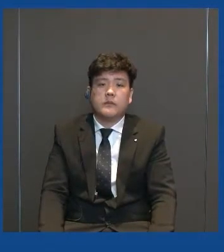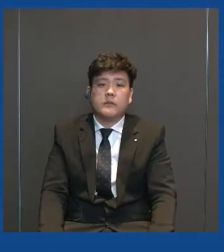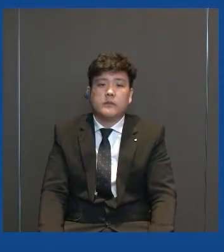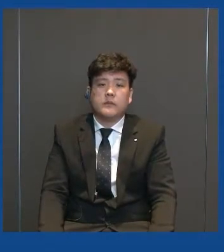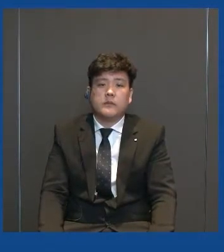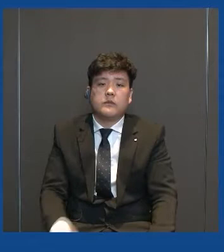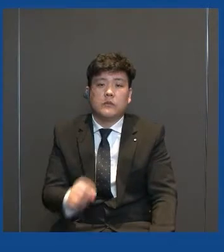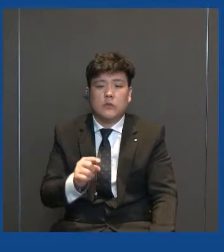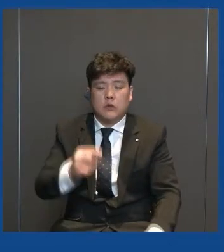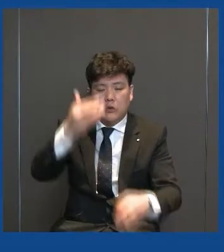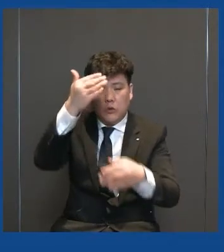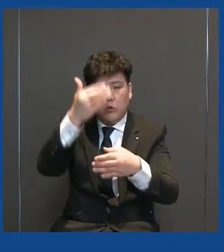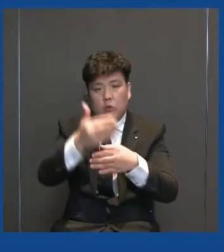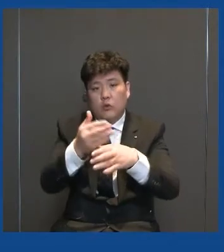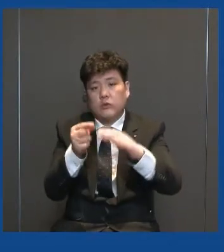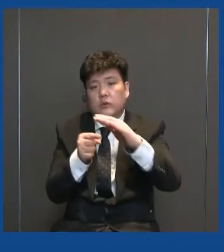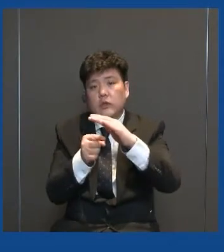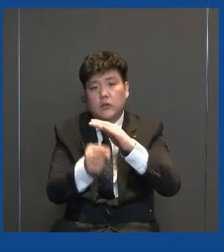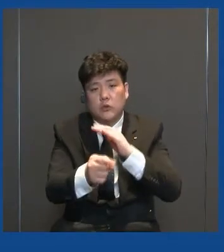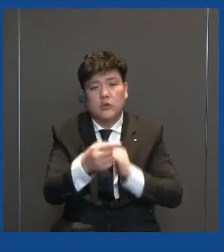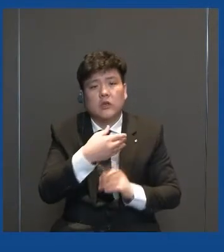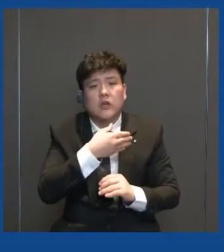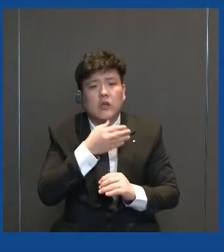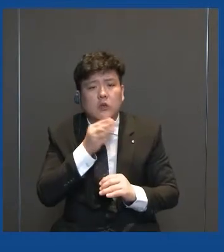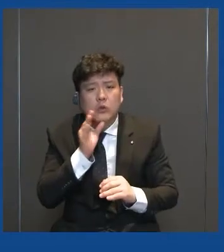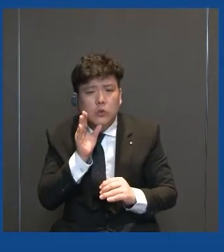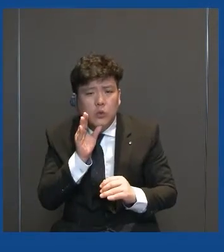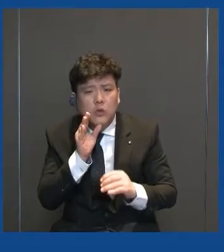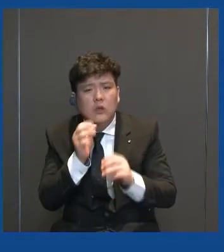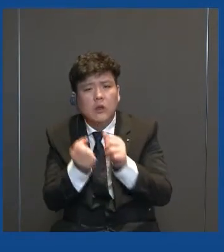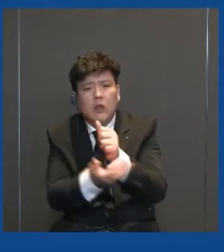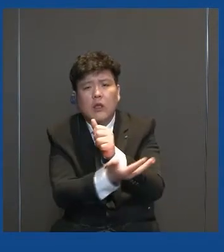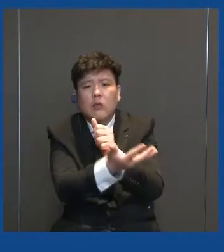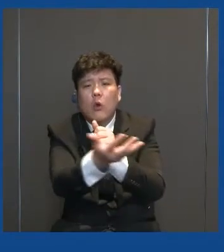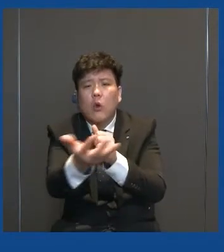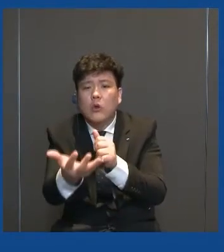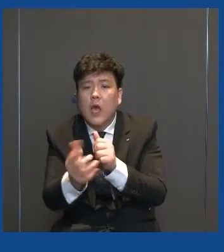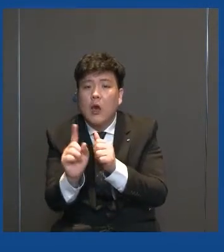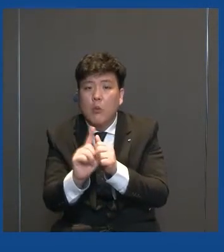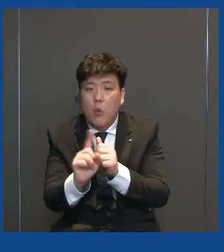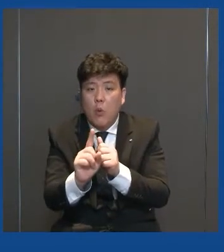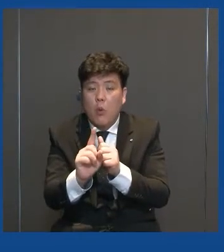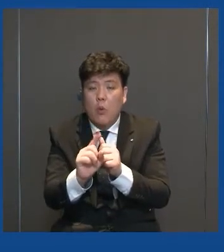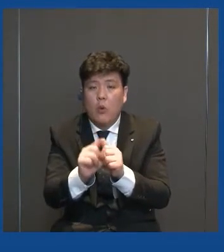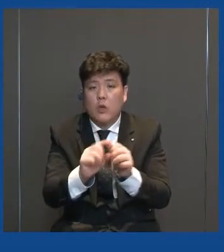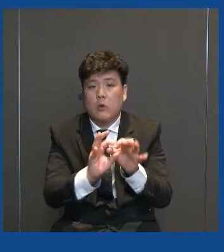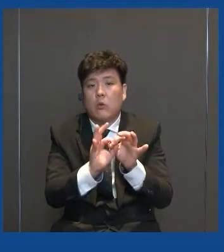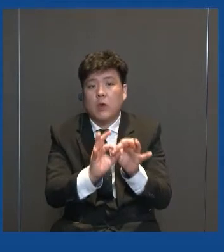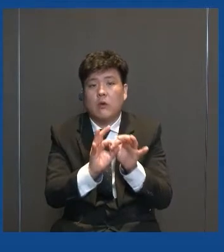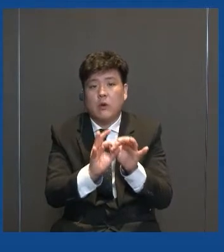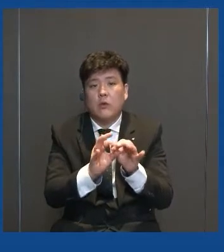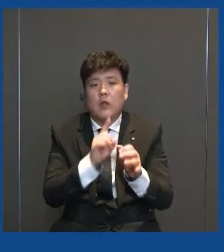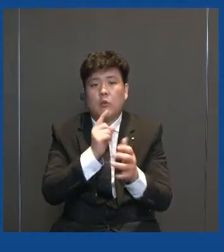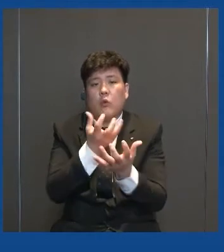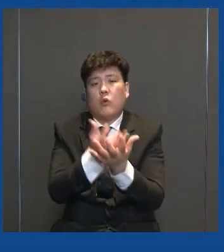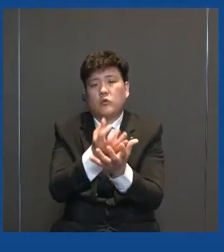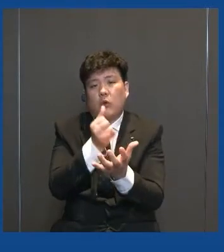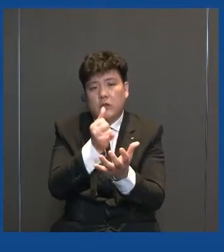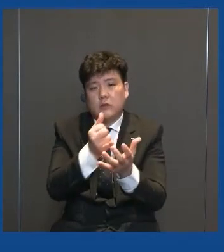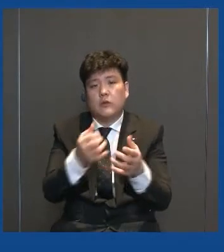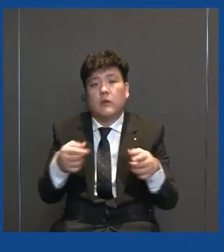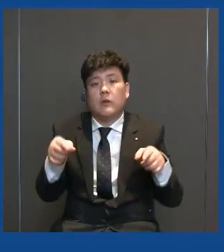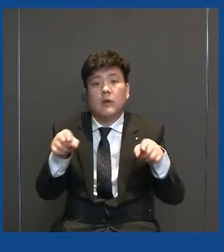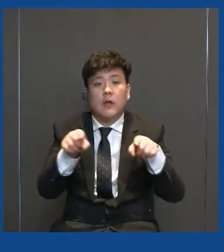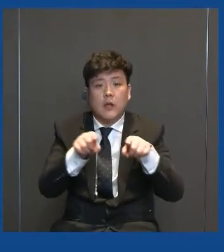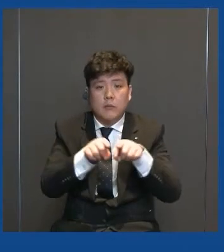study called Standing Together at a Distance, documenting changes in mental health indicators in Denmark during the